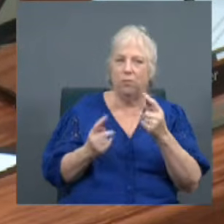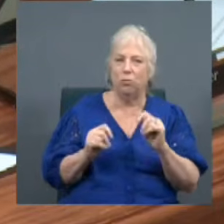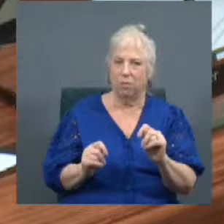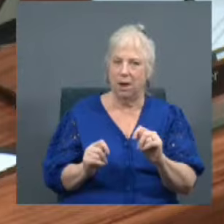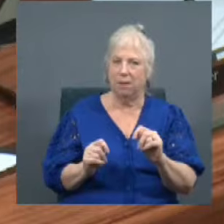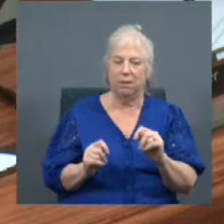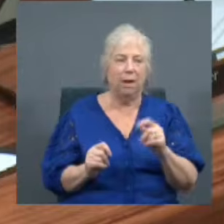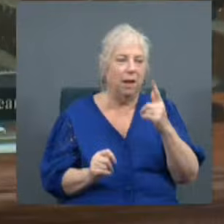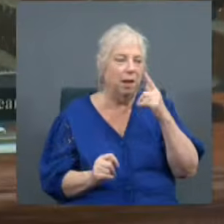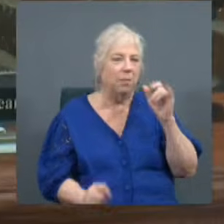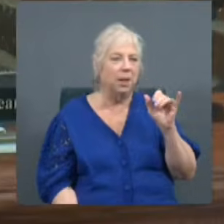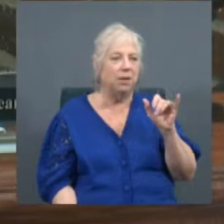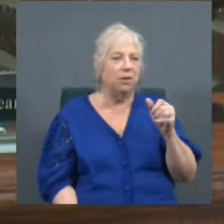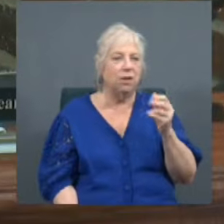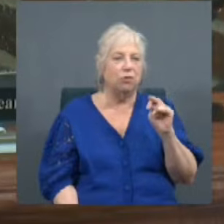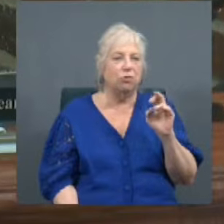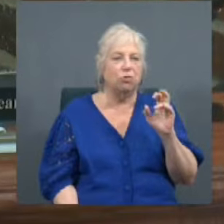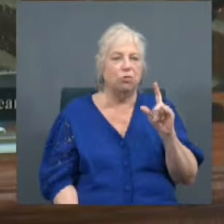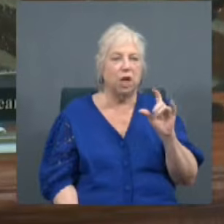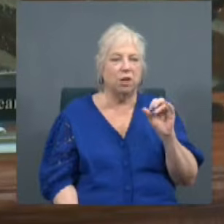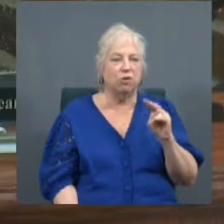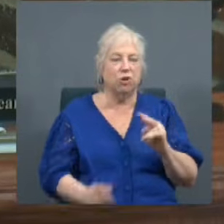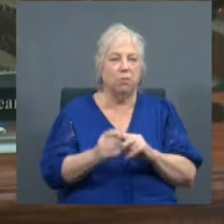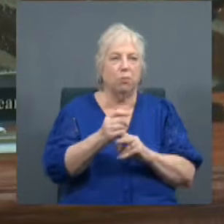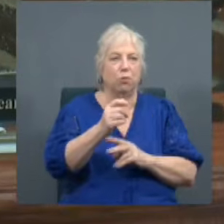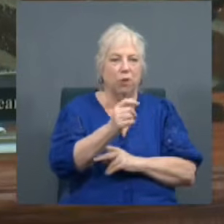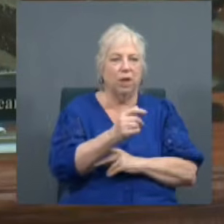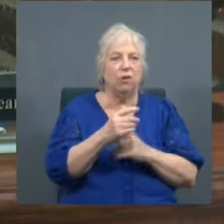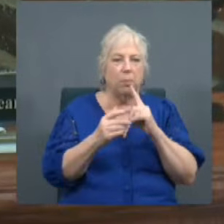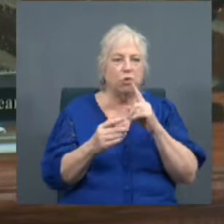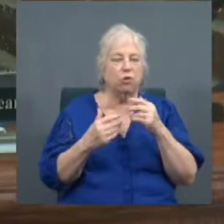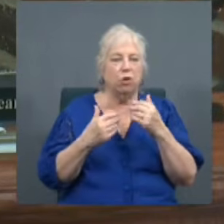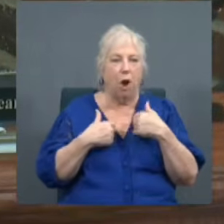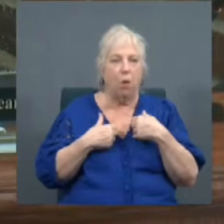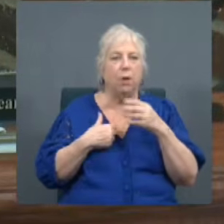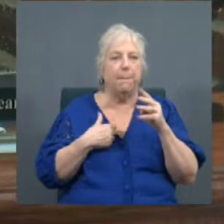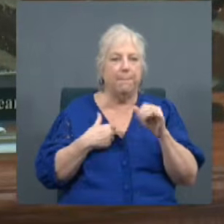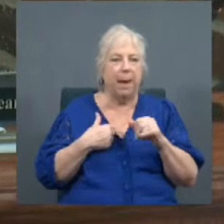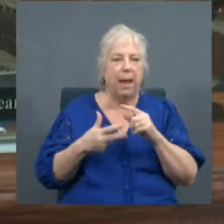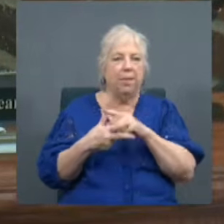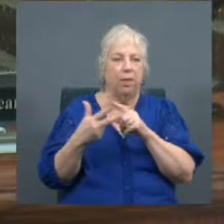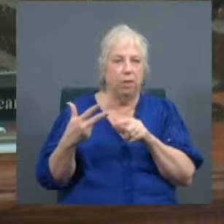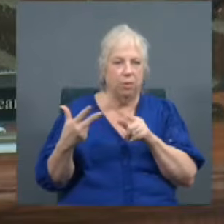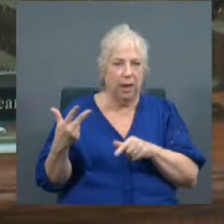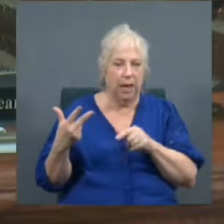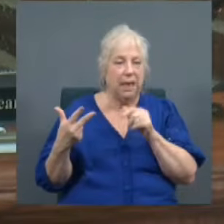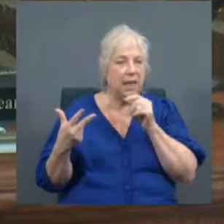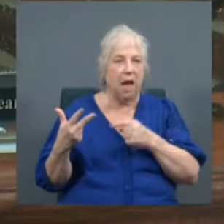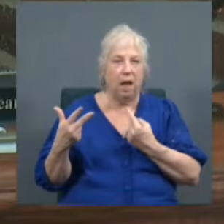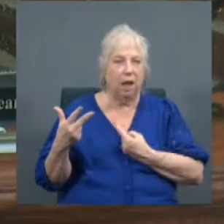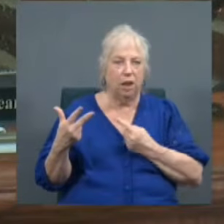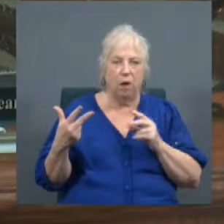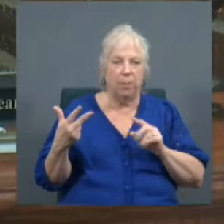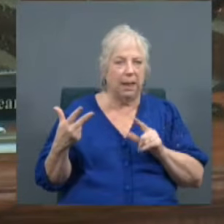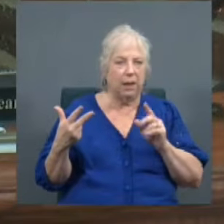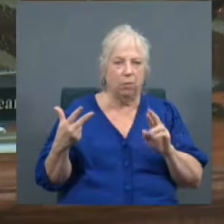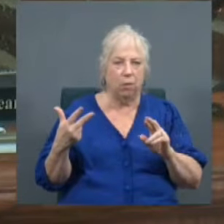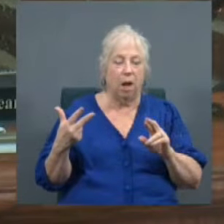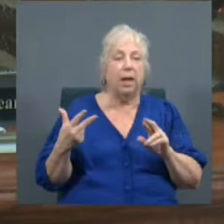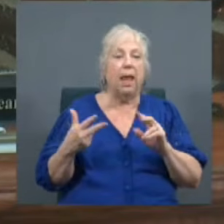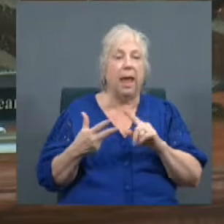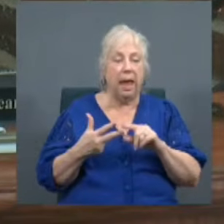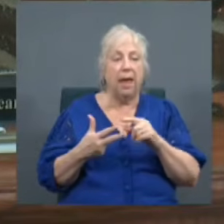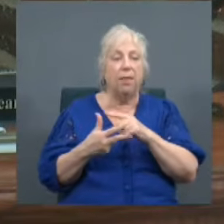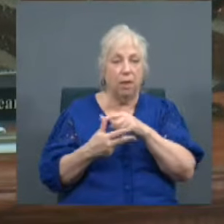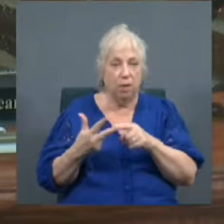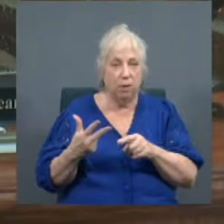the Junction Bridge I'm sure is owned by the three entities. It is not owned by the city of Little Rock. It is insured by the three